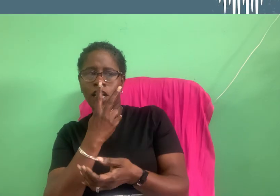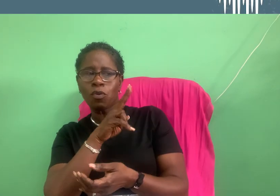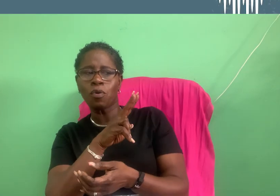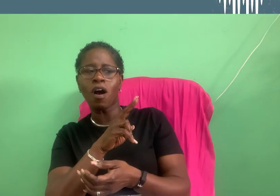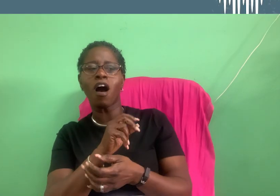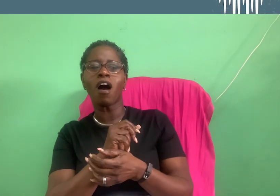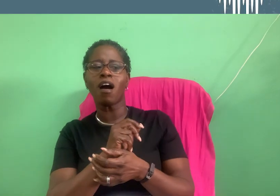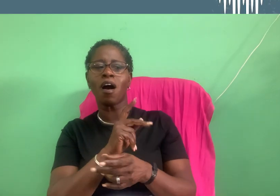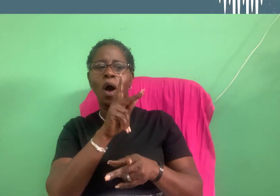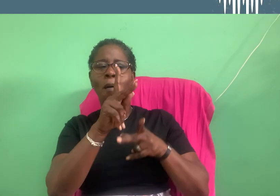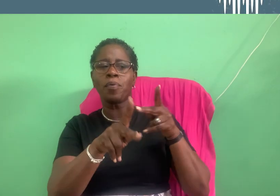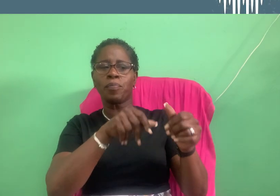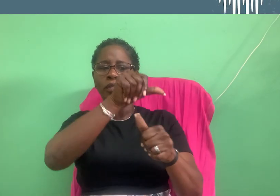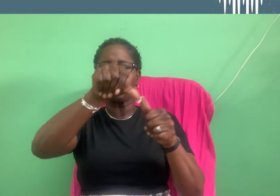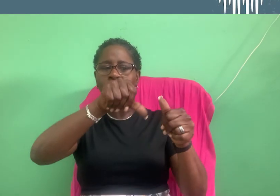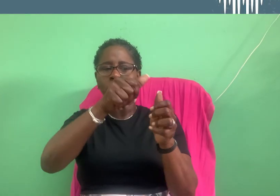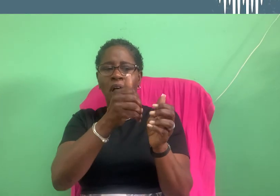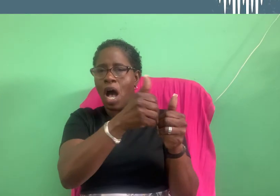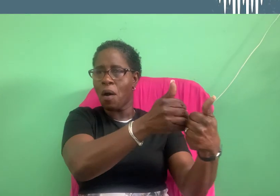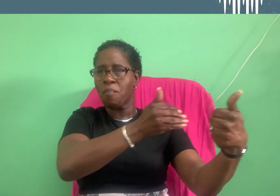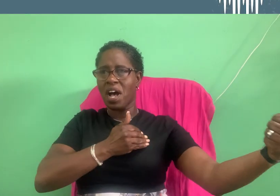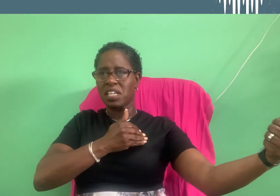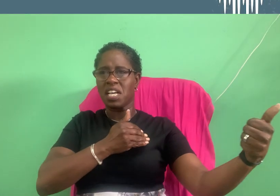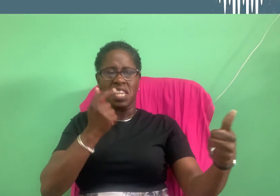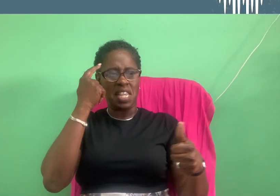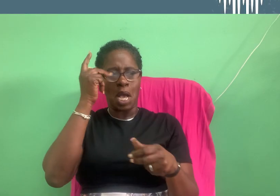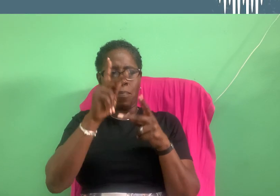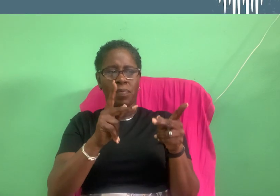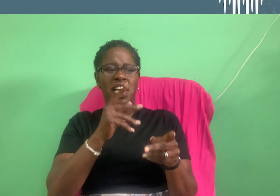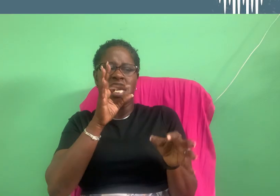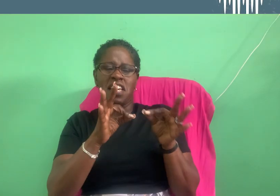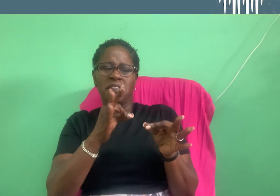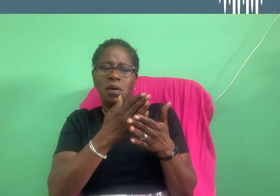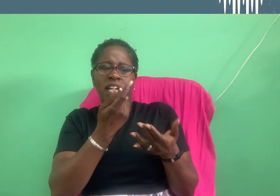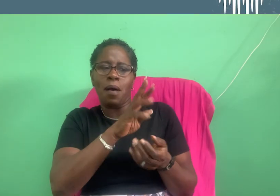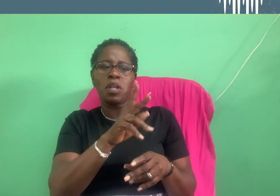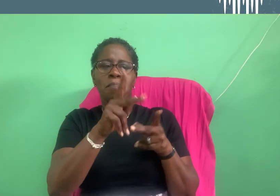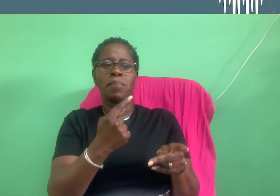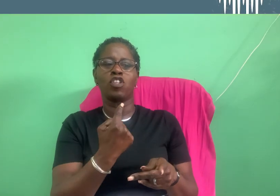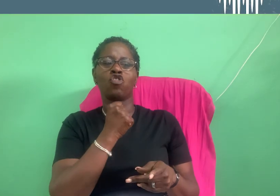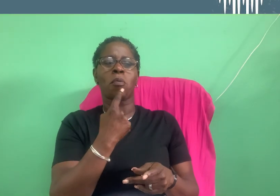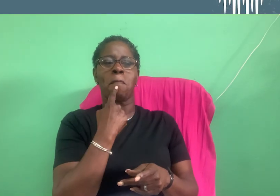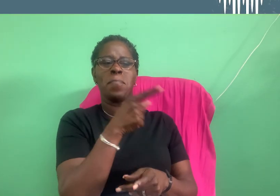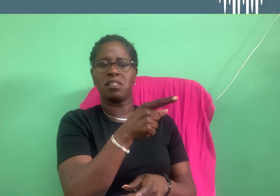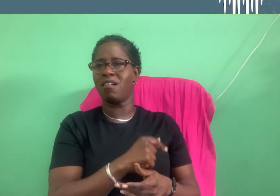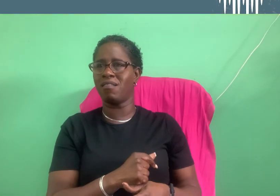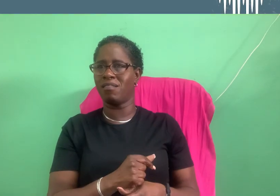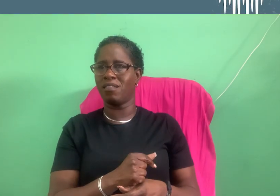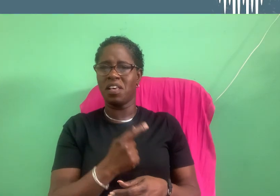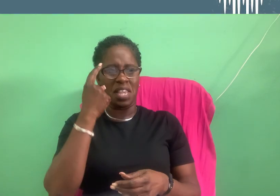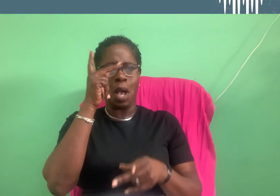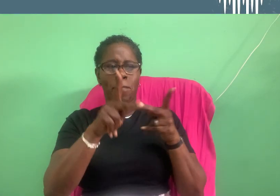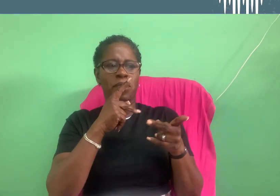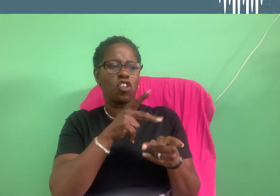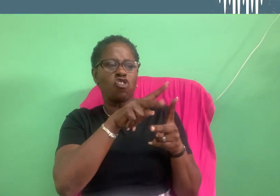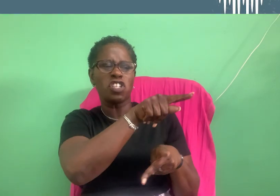socially ostracized, are the people who they think will not be missed, are the people whom society does not value as